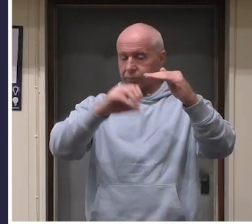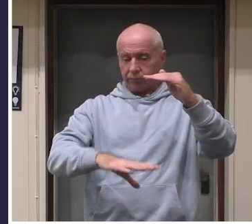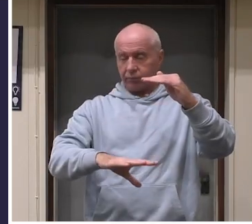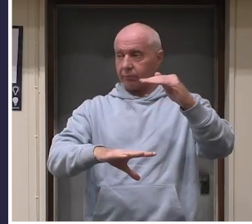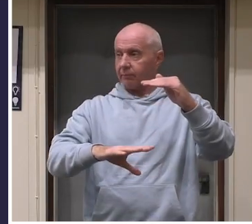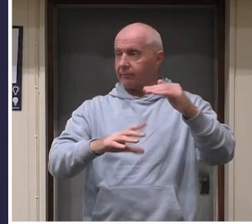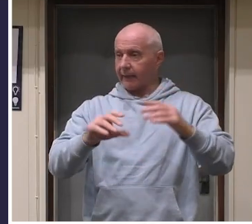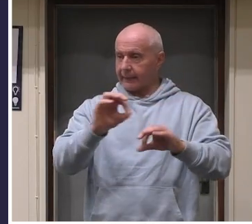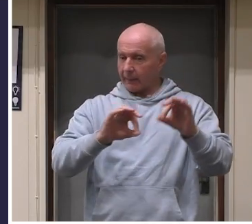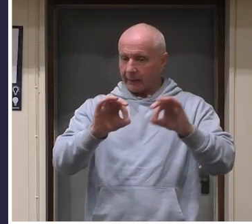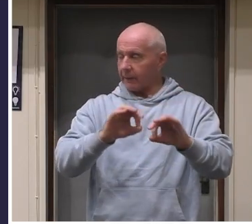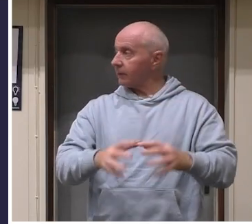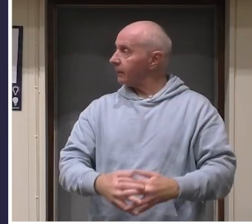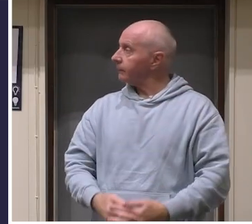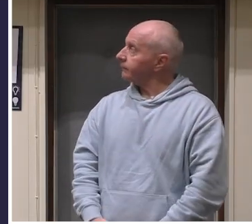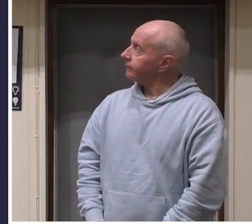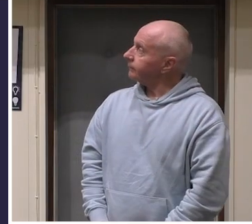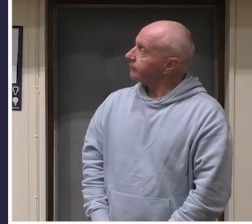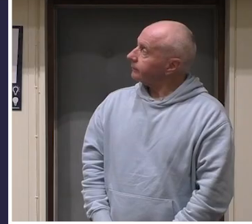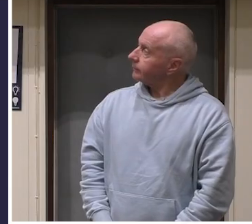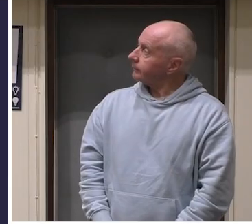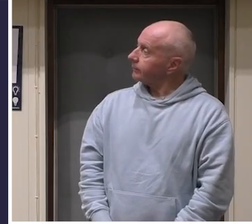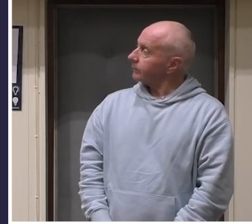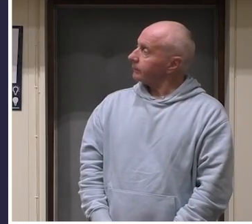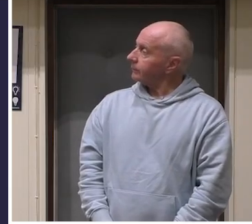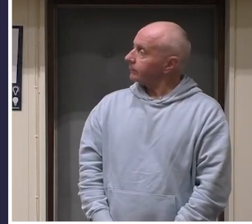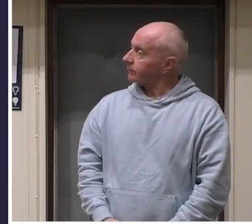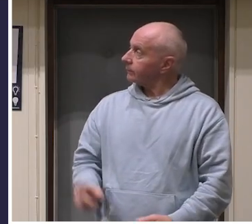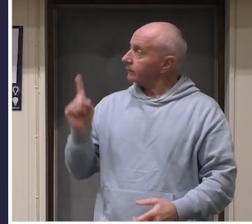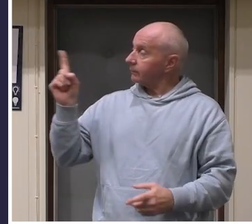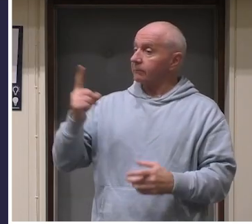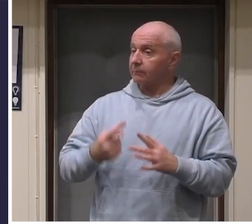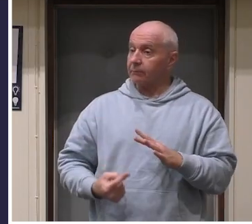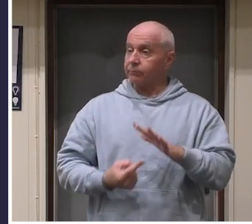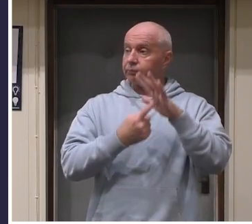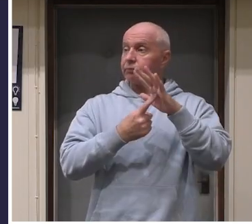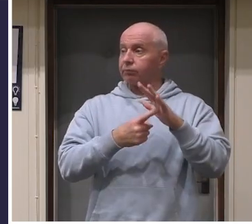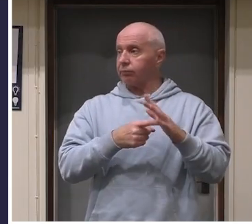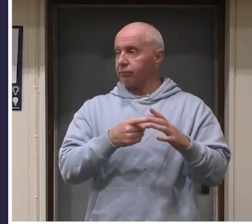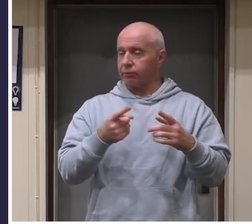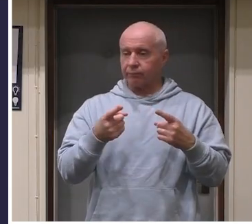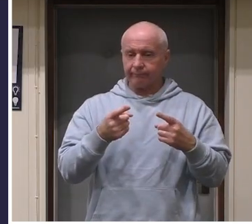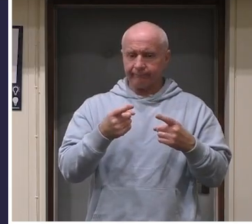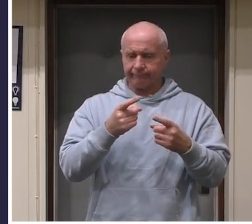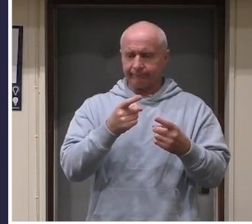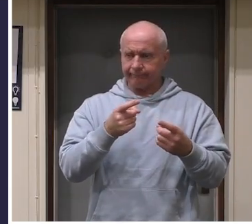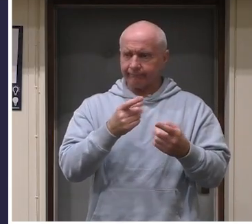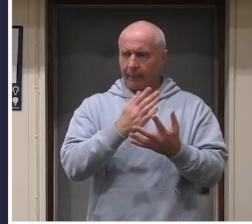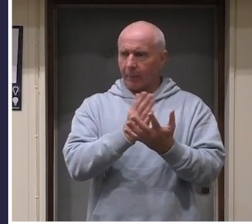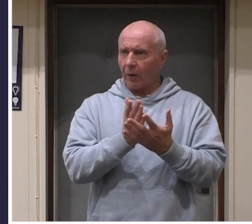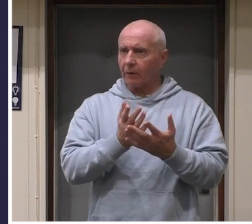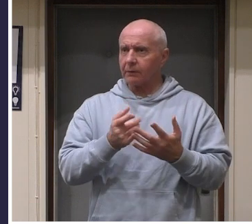important point, which is, how do we get the double slit? This is a crucial element of this whole protocol. You need the double slit for the double slit